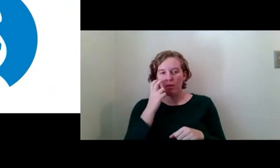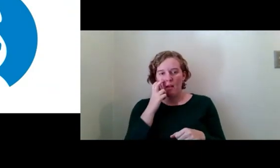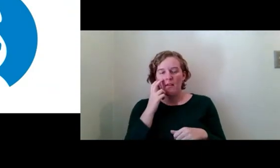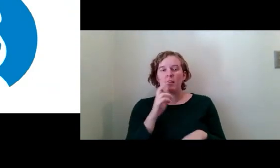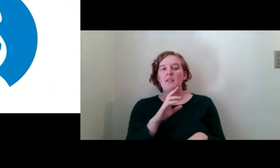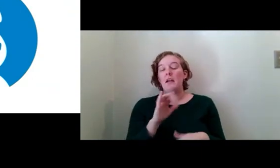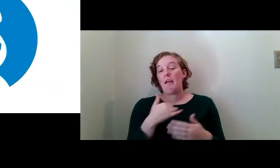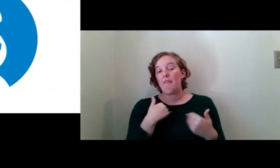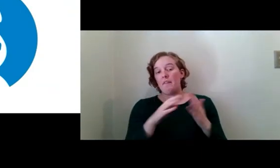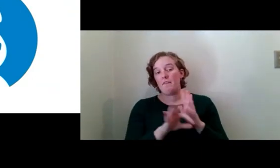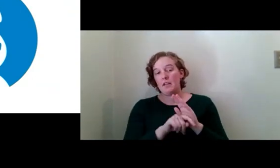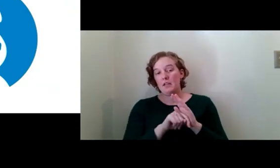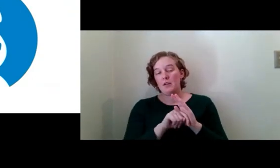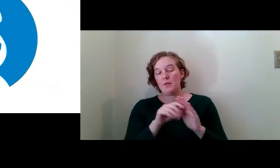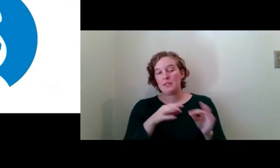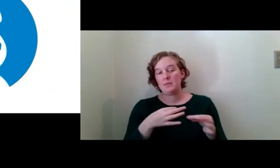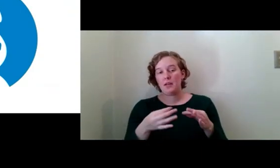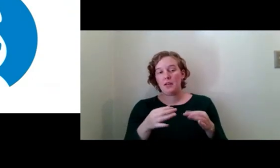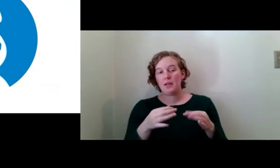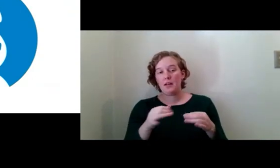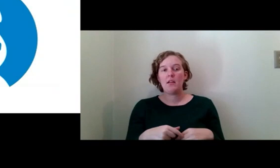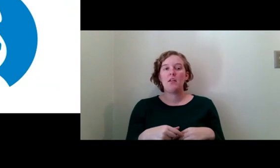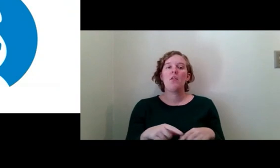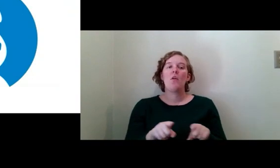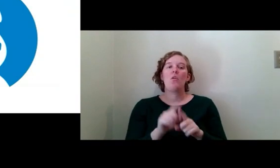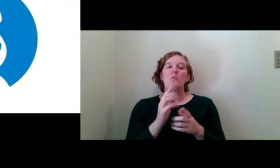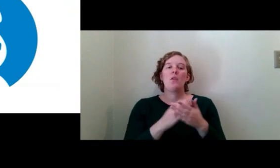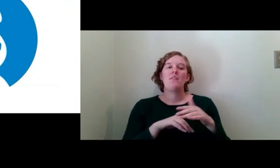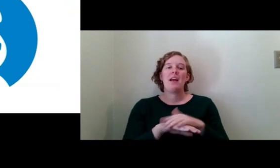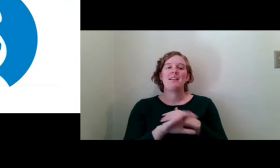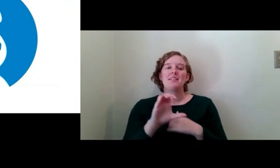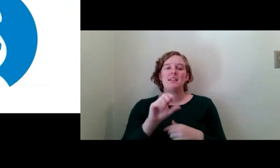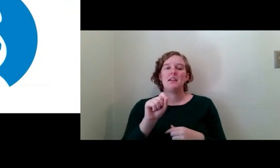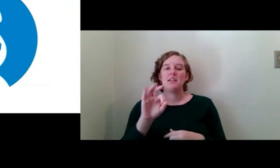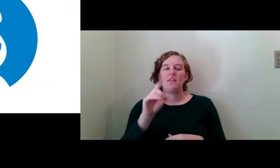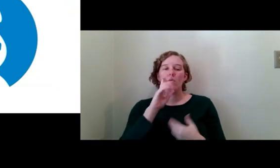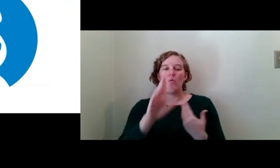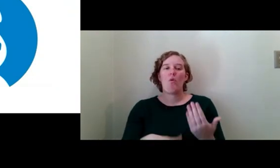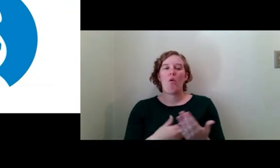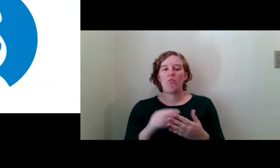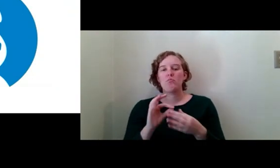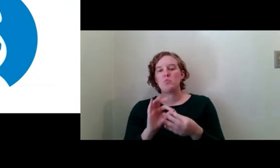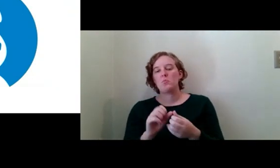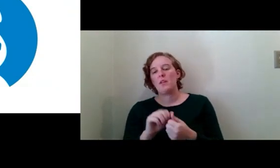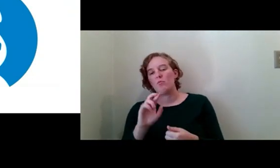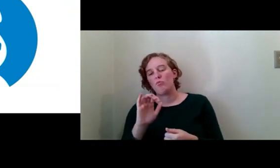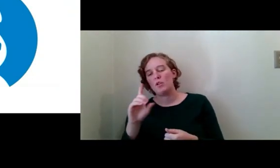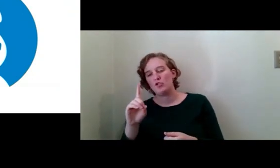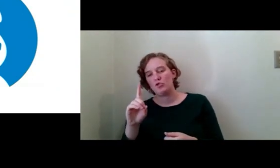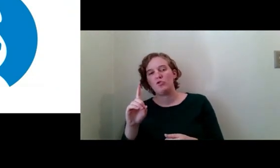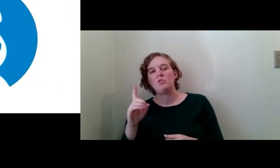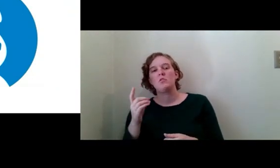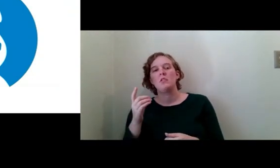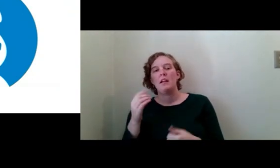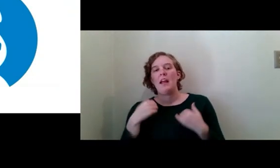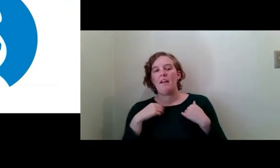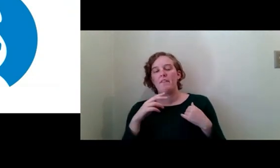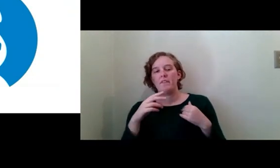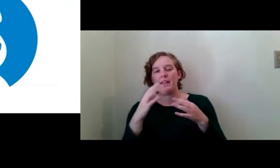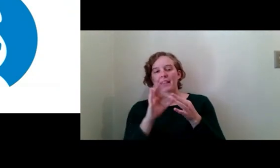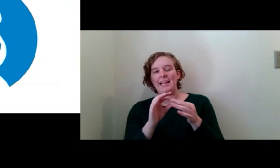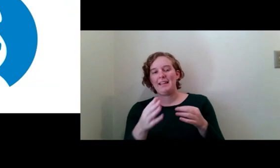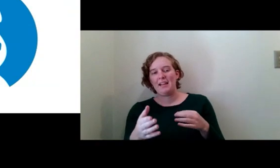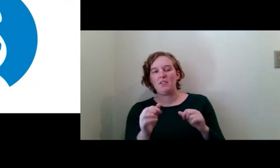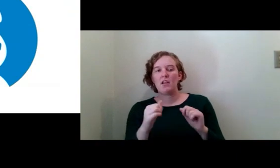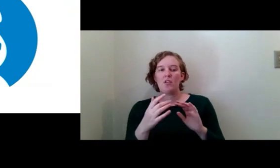that. I'm also part of the Access CS for All group along with Richard Ladner. There's a URL up on the screen on that. And then you can